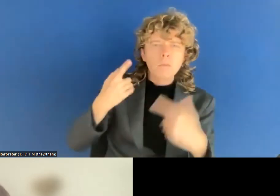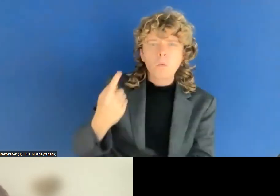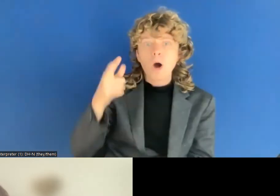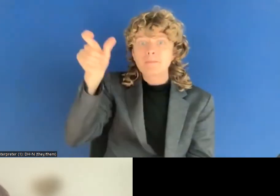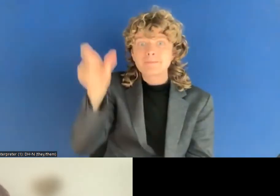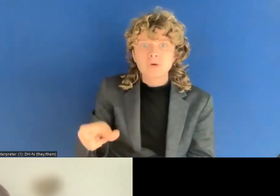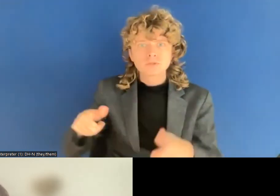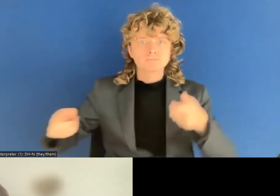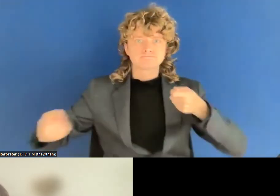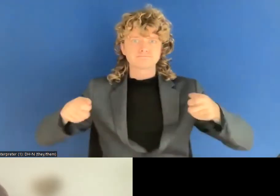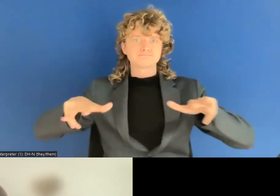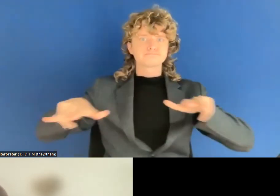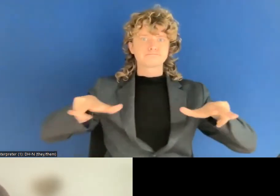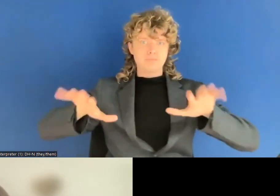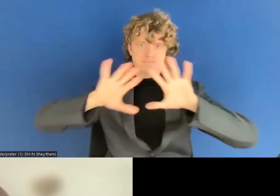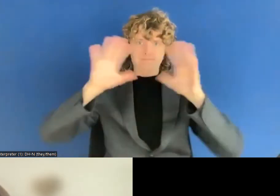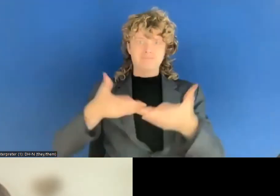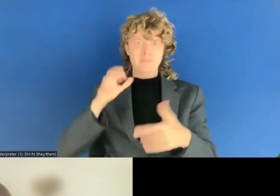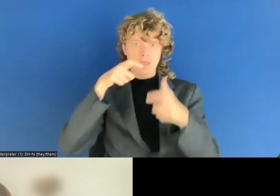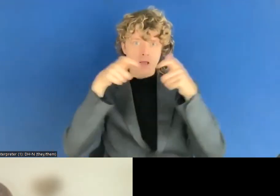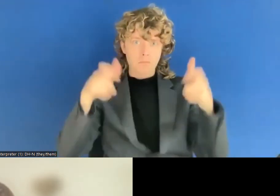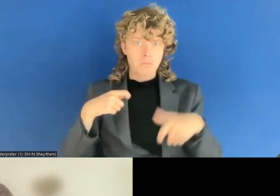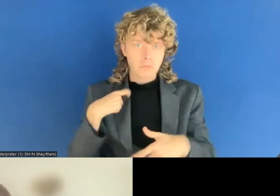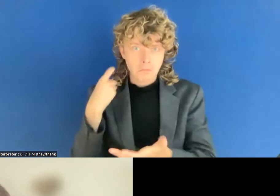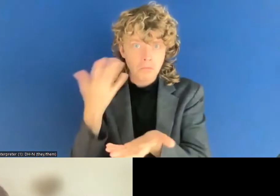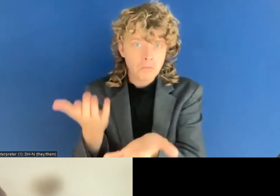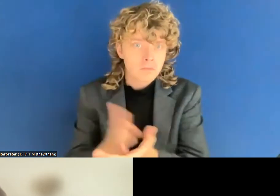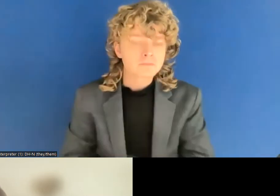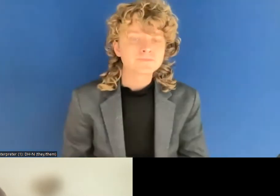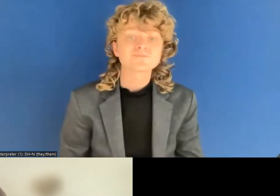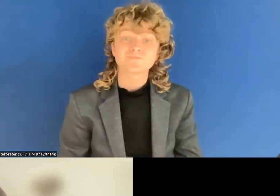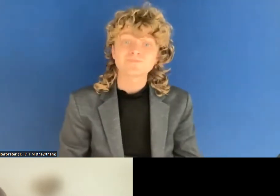Once again, I think that, for example, if you look at the